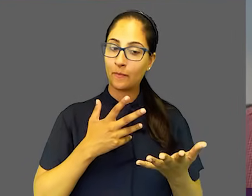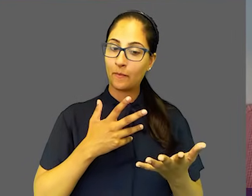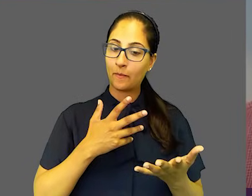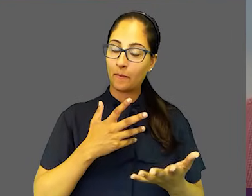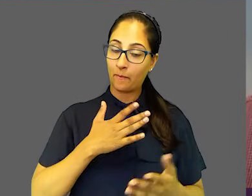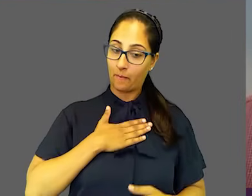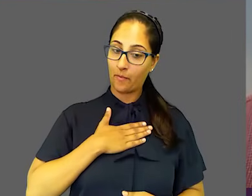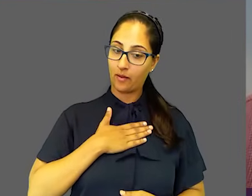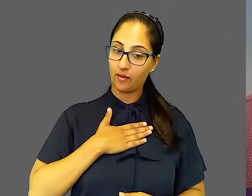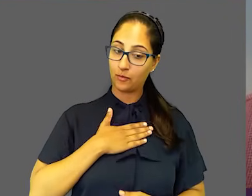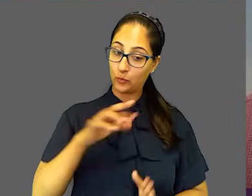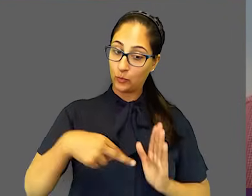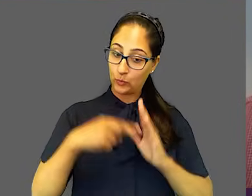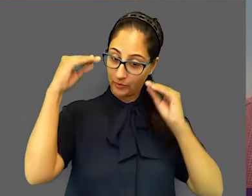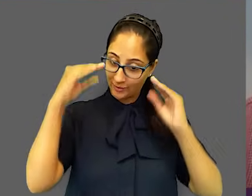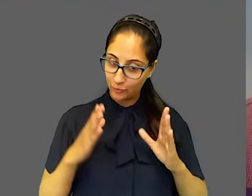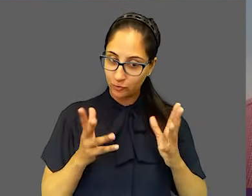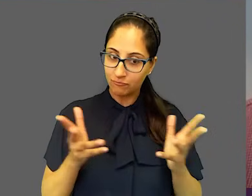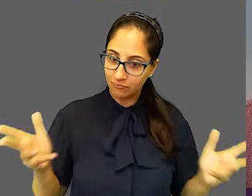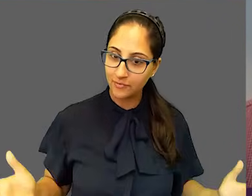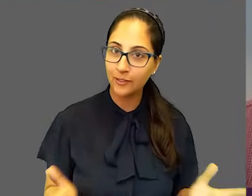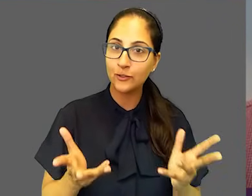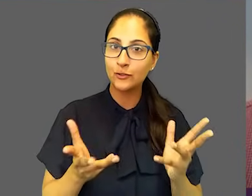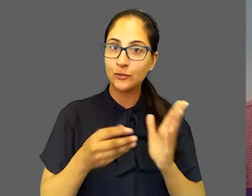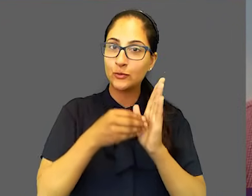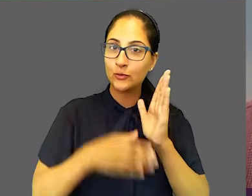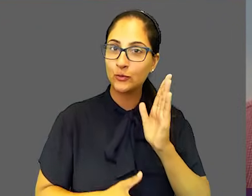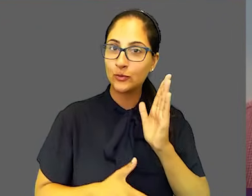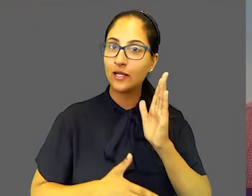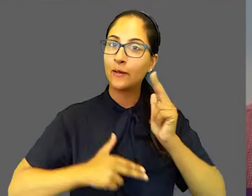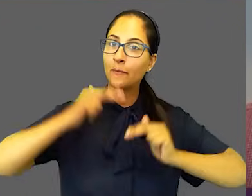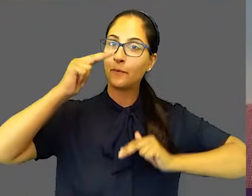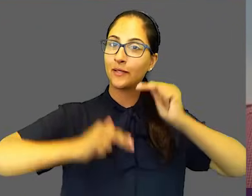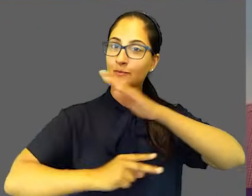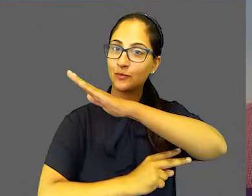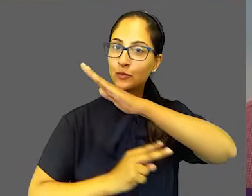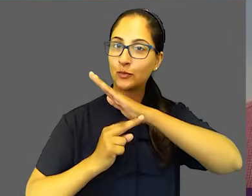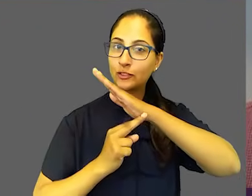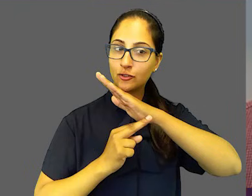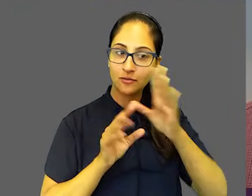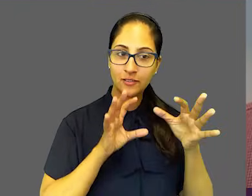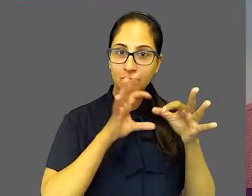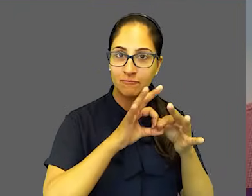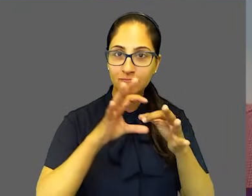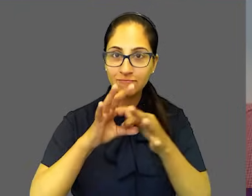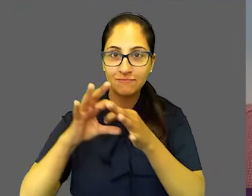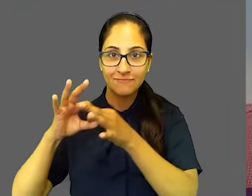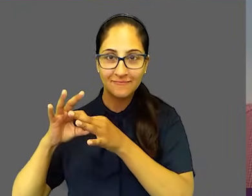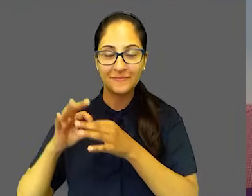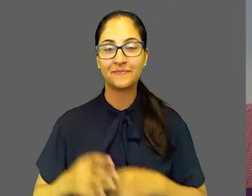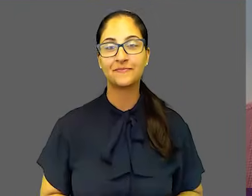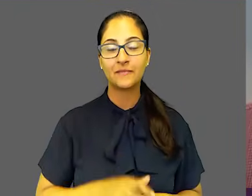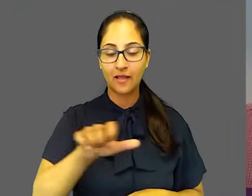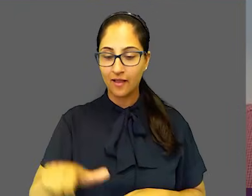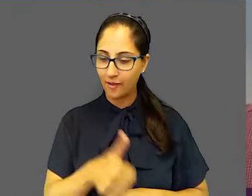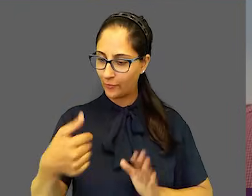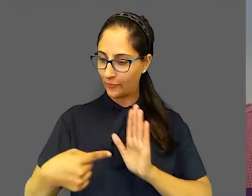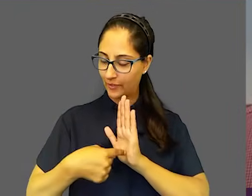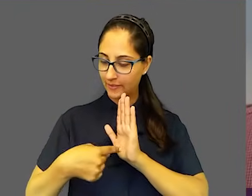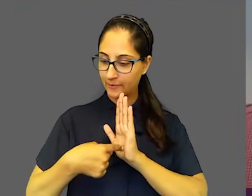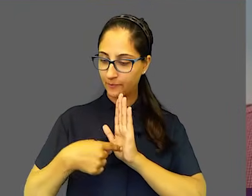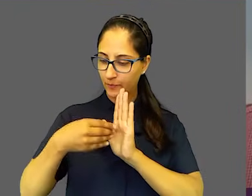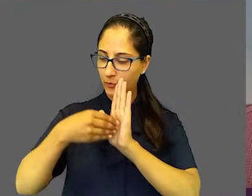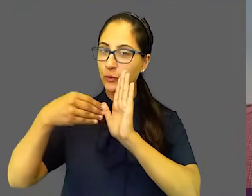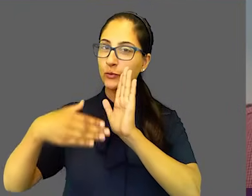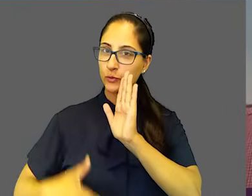child. And another story that stands out to me is a child was being persuaded that, faith and tradition are outdated